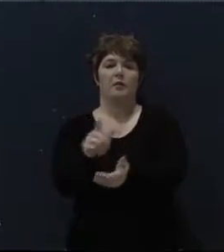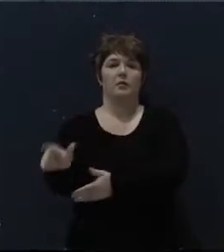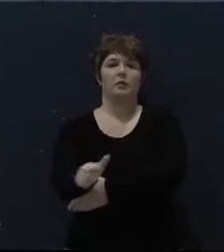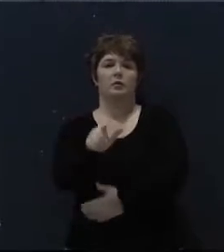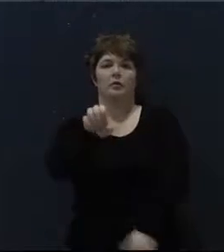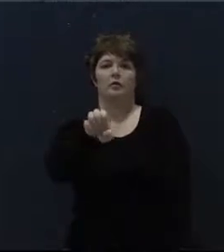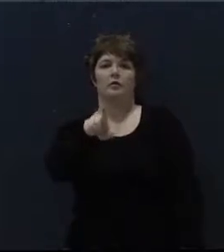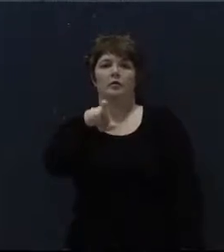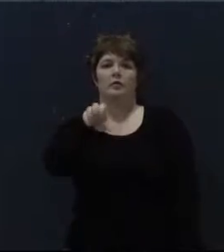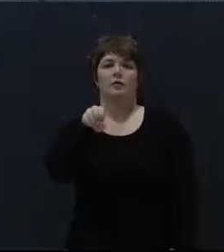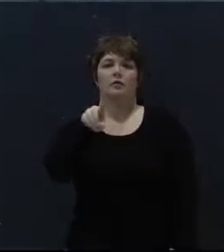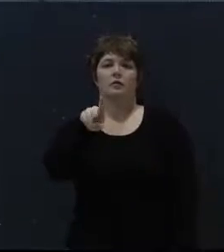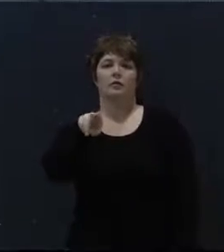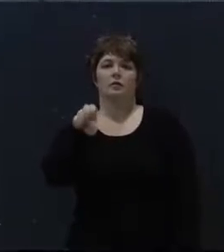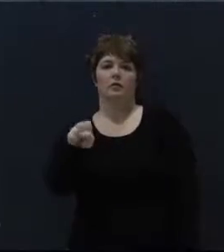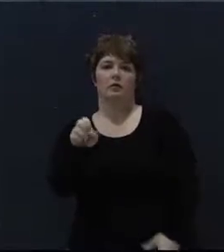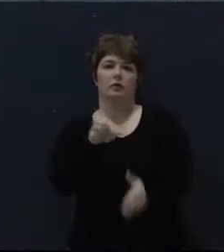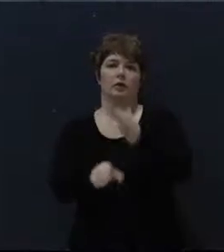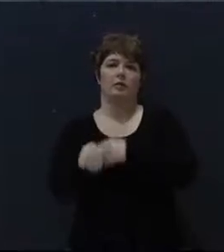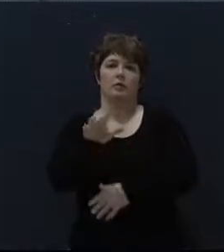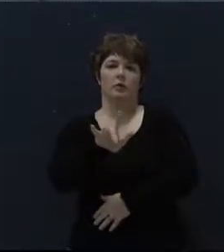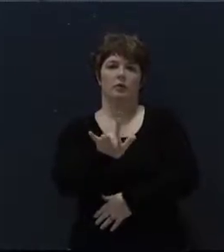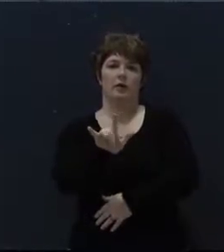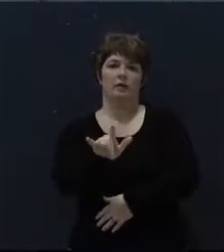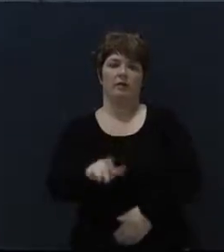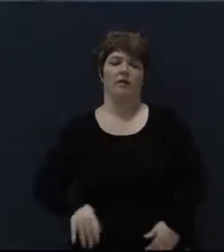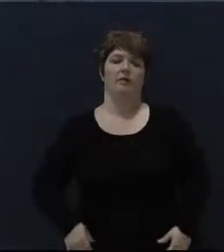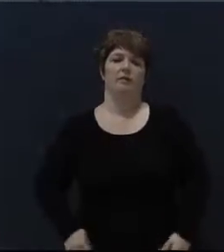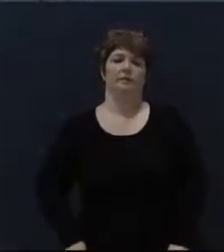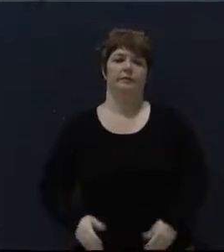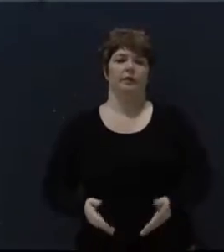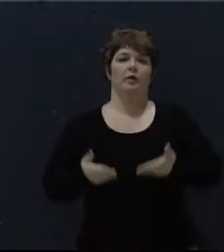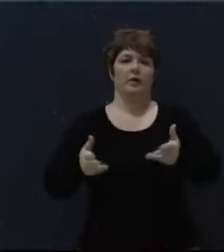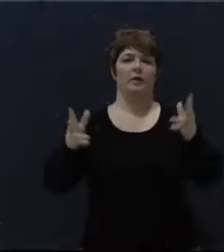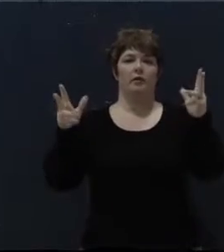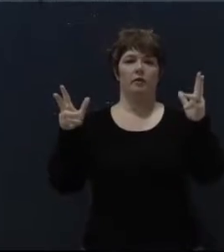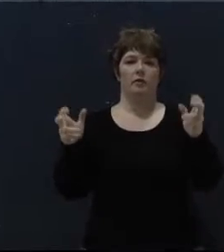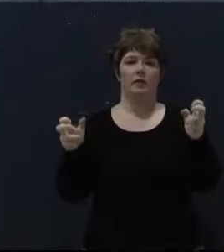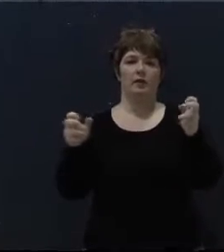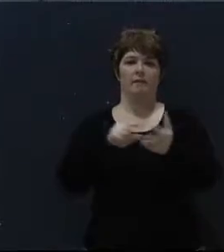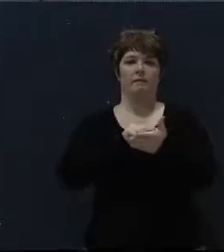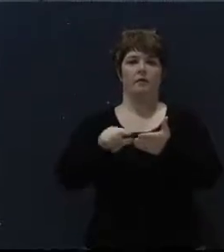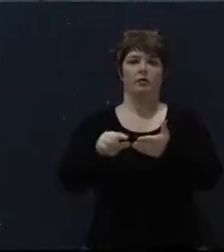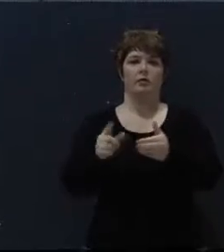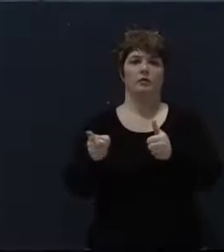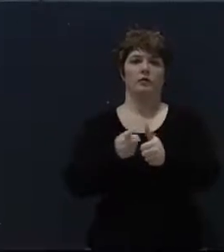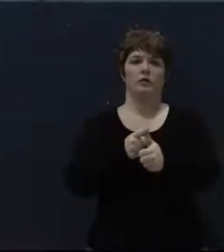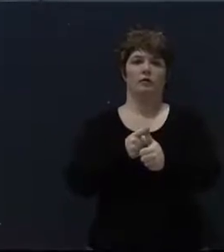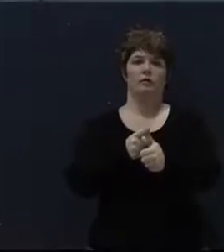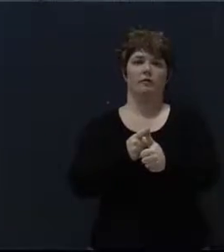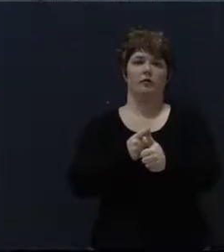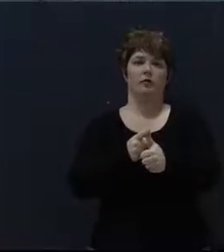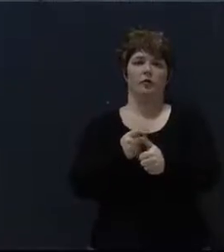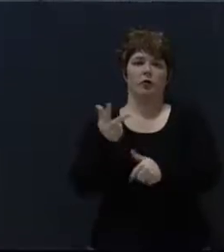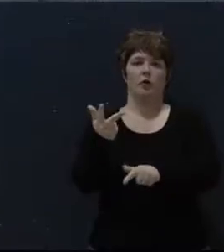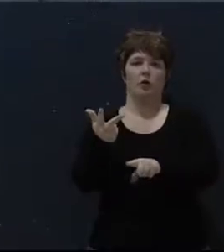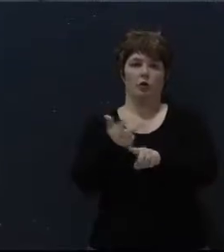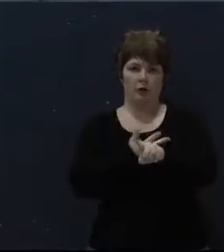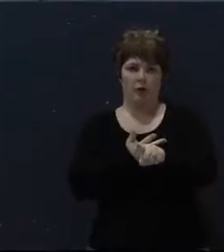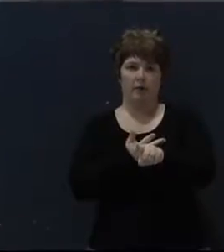Exodus chapter number 25. I will give you our theme verse for the first quarter of the year.